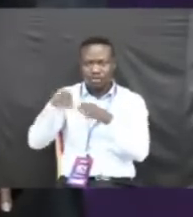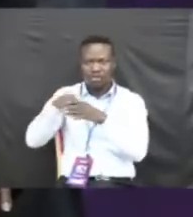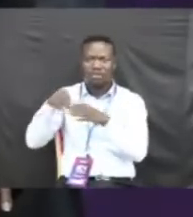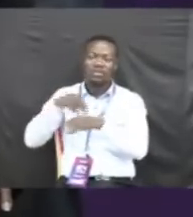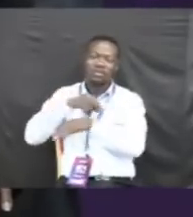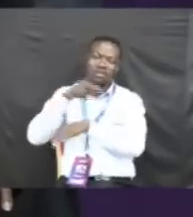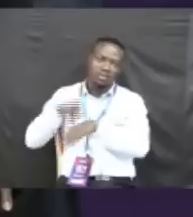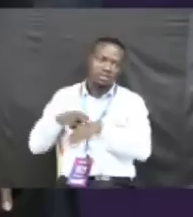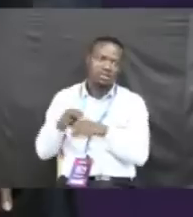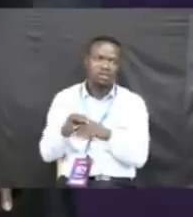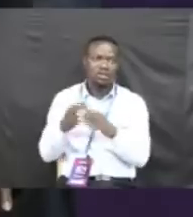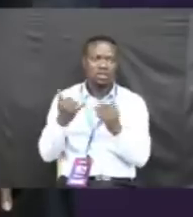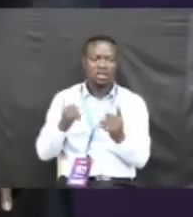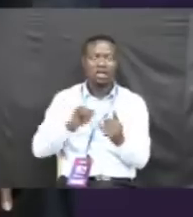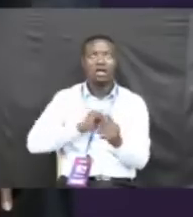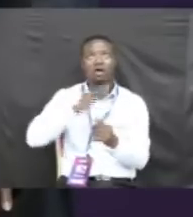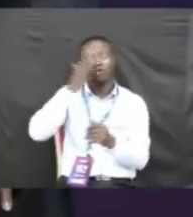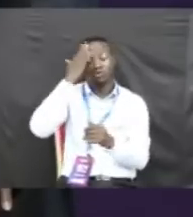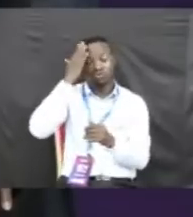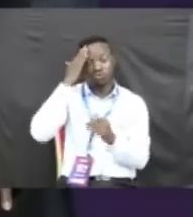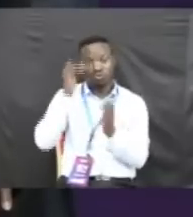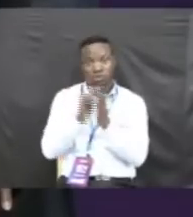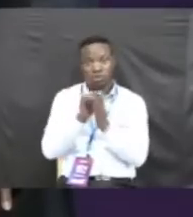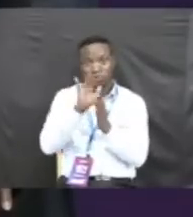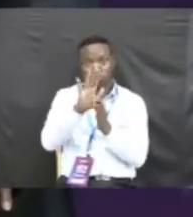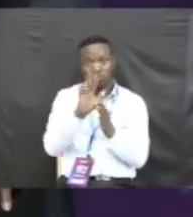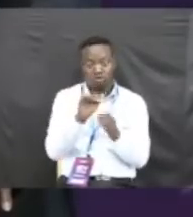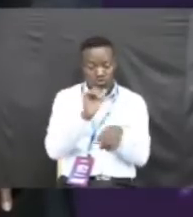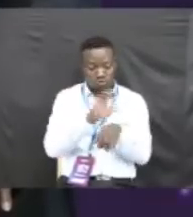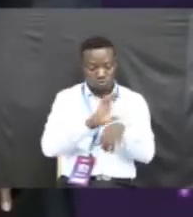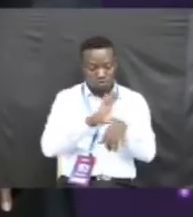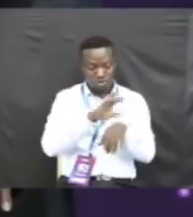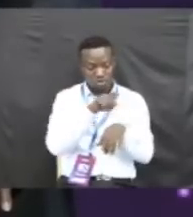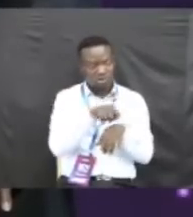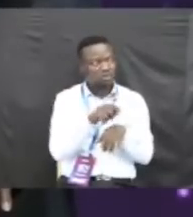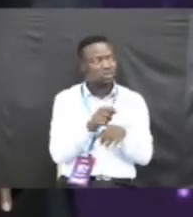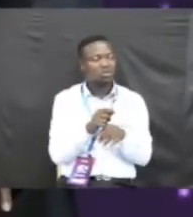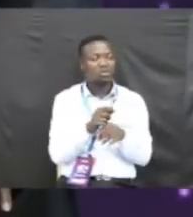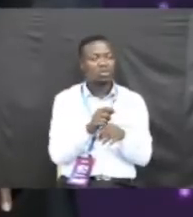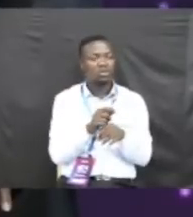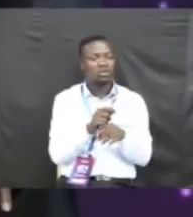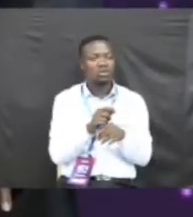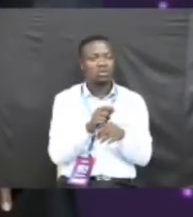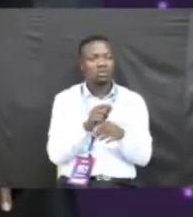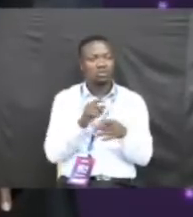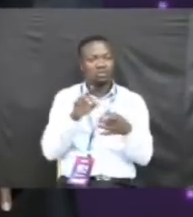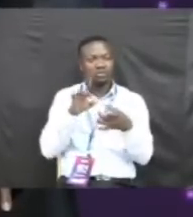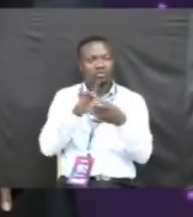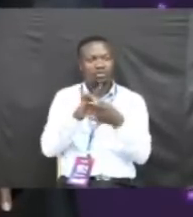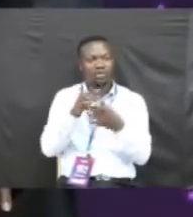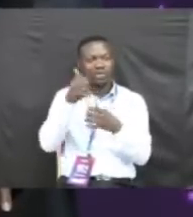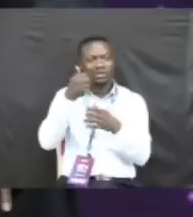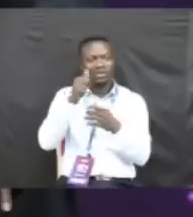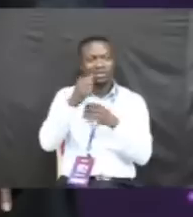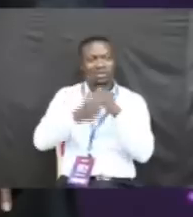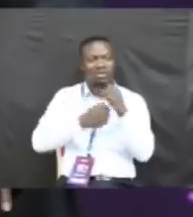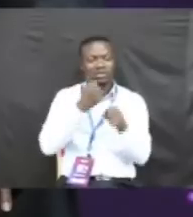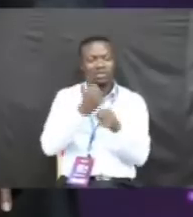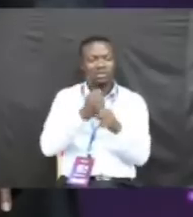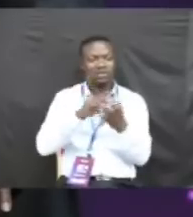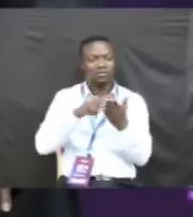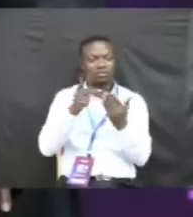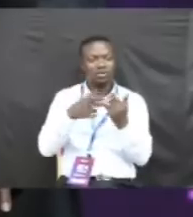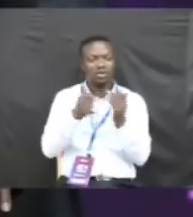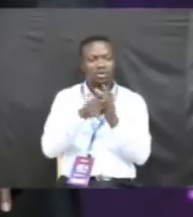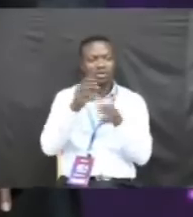nations. And I know that your organization is very much a part of the 10-year program that is unfolding around